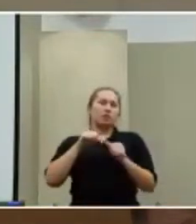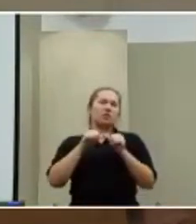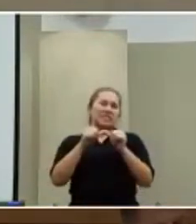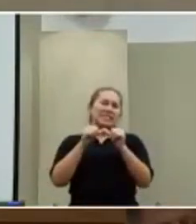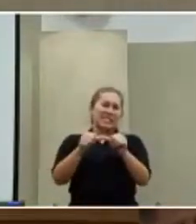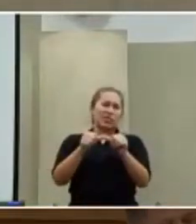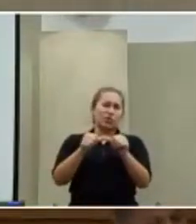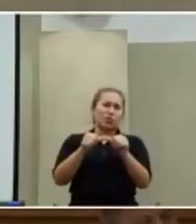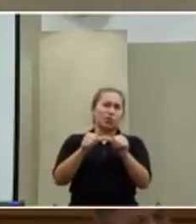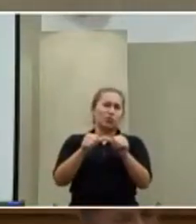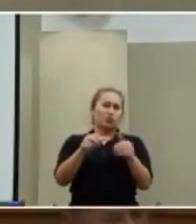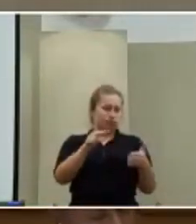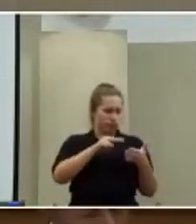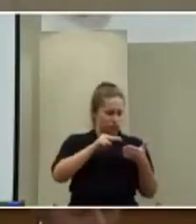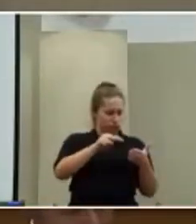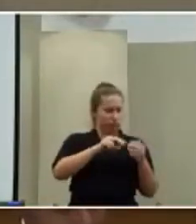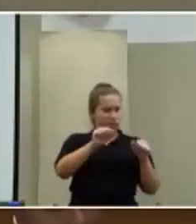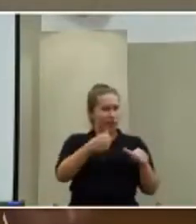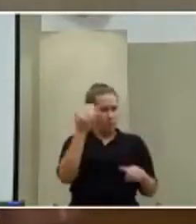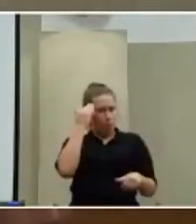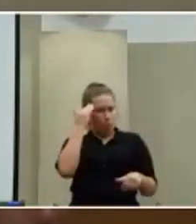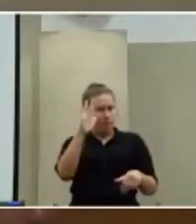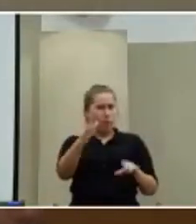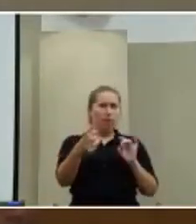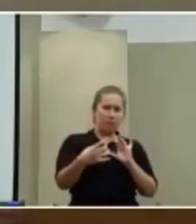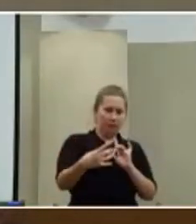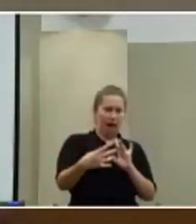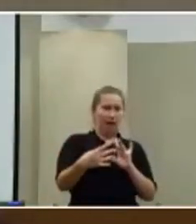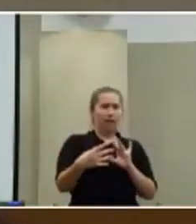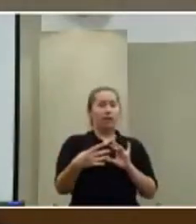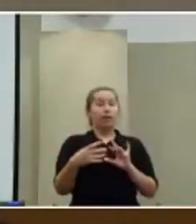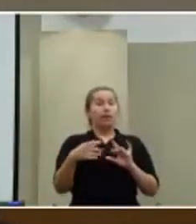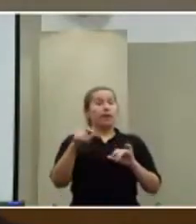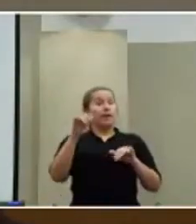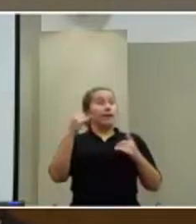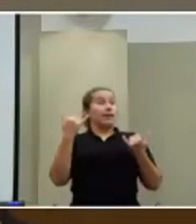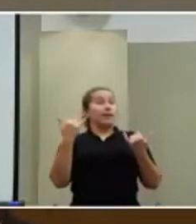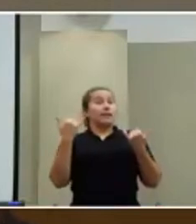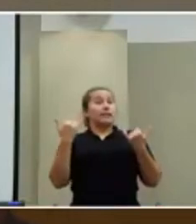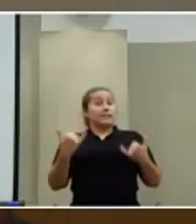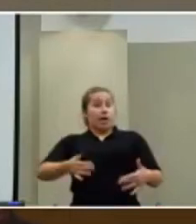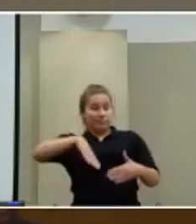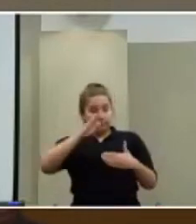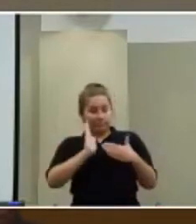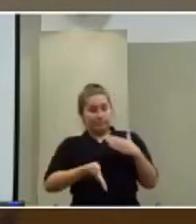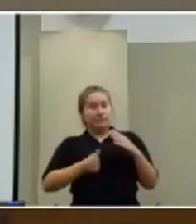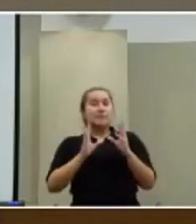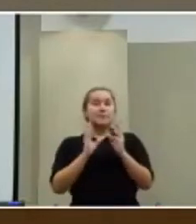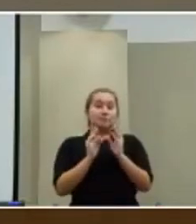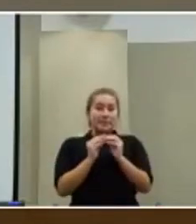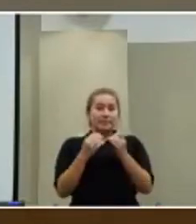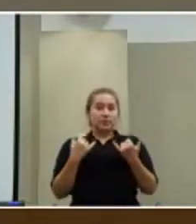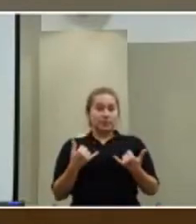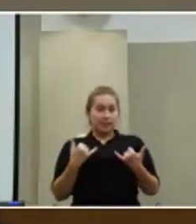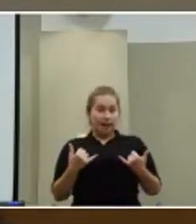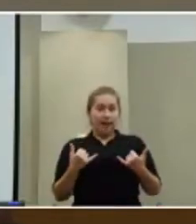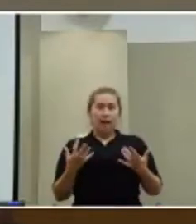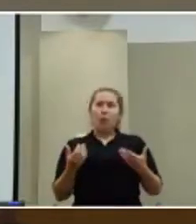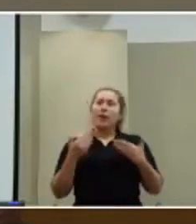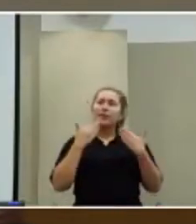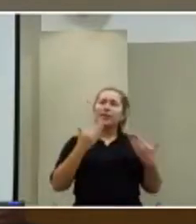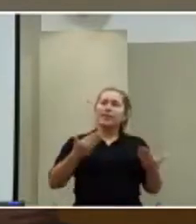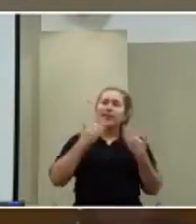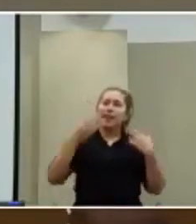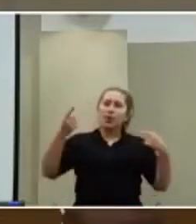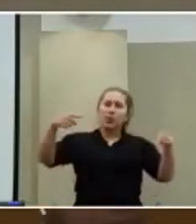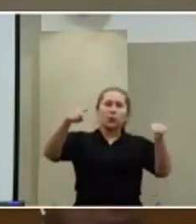continued reference to your comments. That does conclude today's meeting, and I want to thank everyone